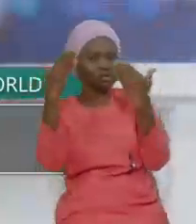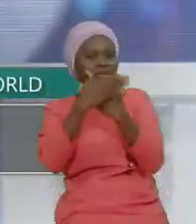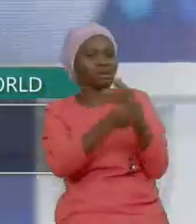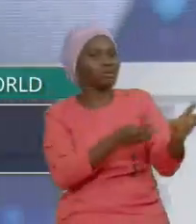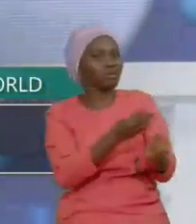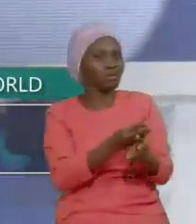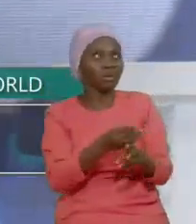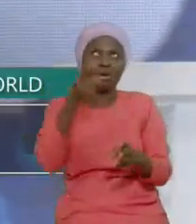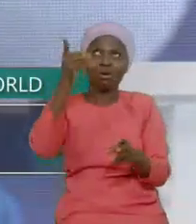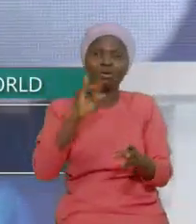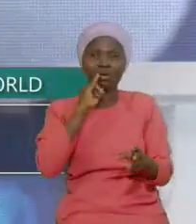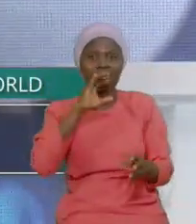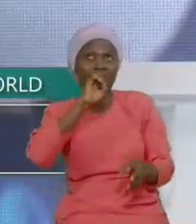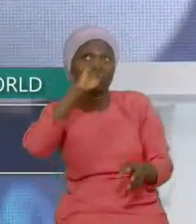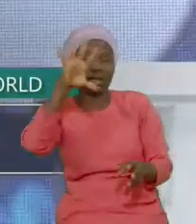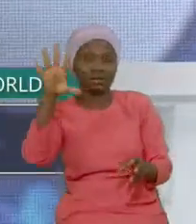is light.